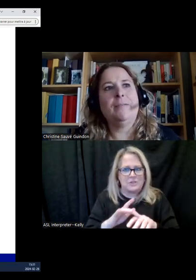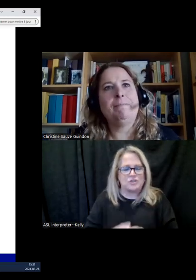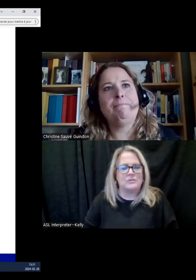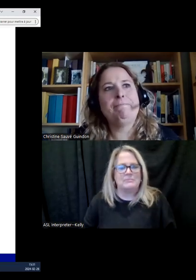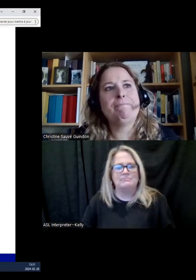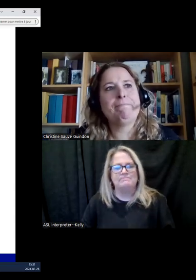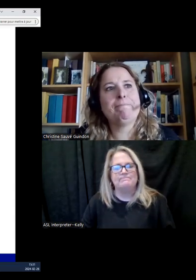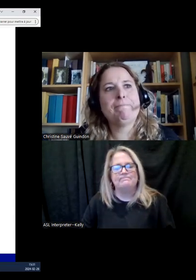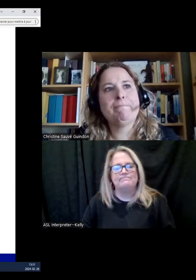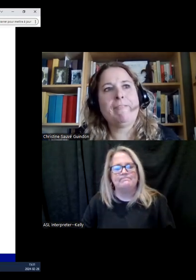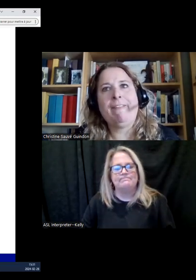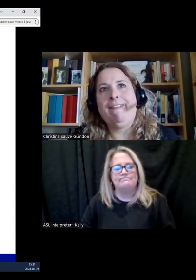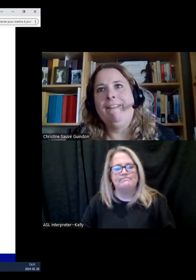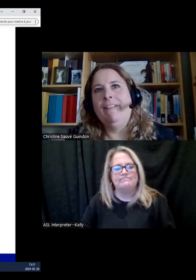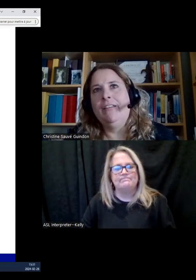So.